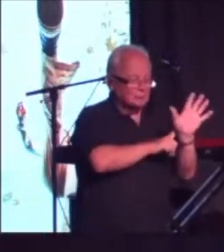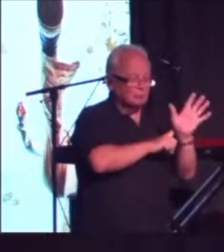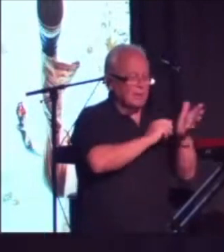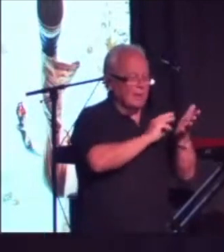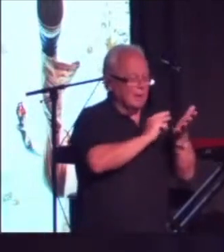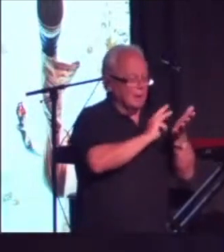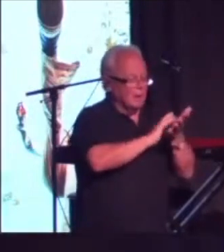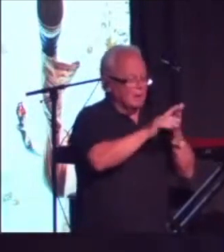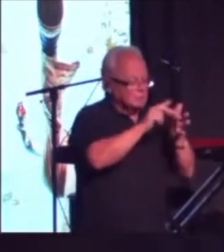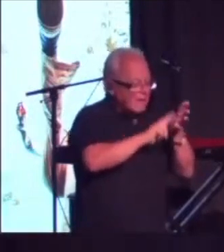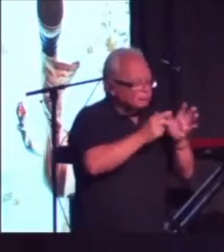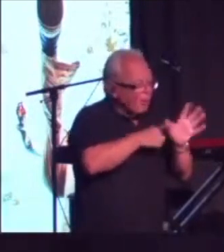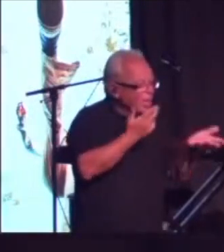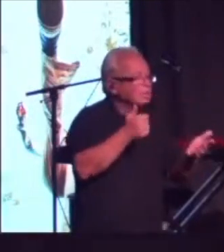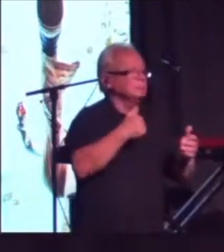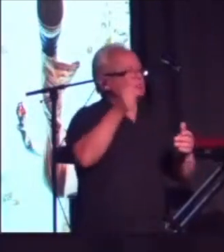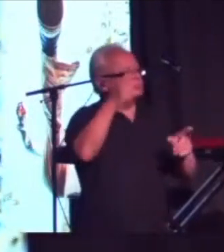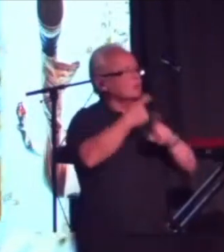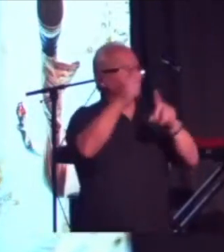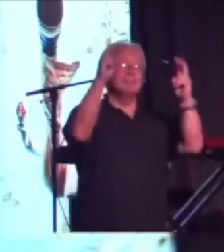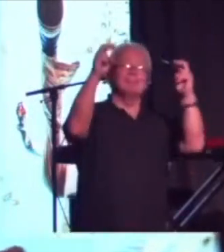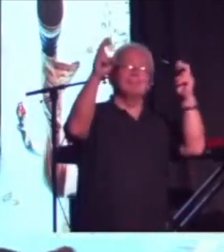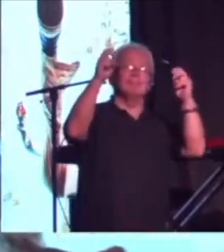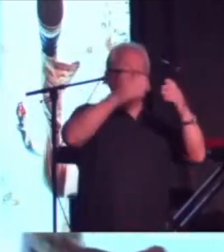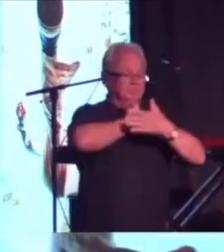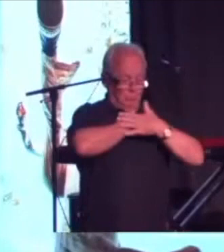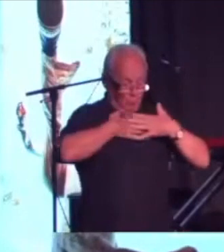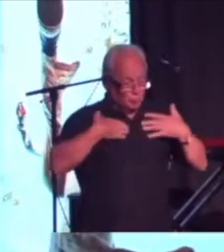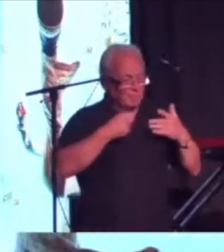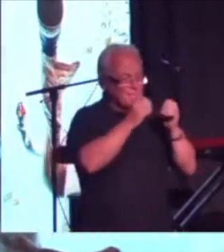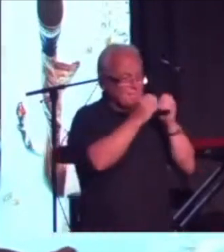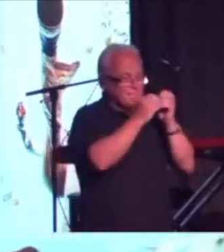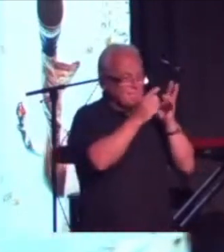friends. And the idea with this is like, it's like the David and Jonathan thing. They were knit together.